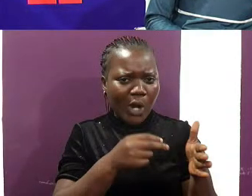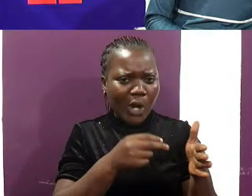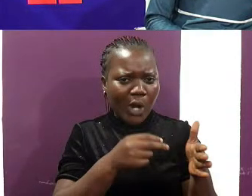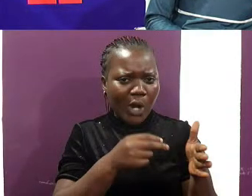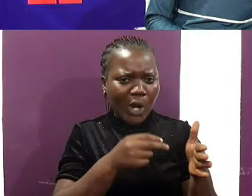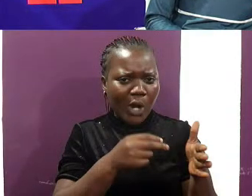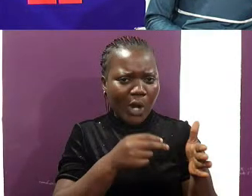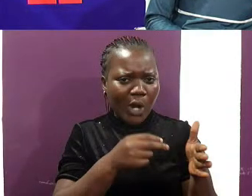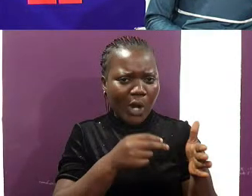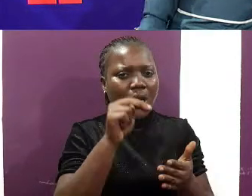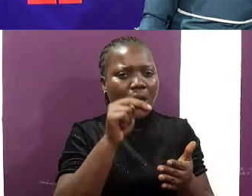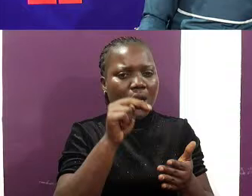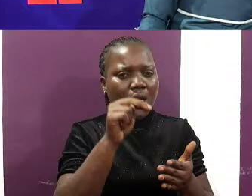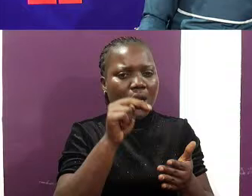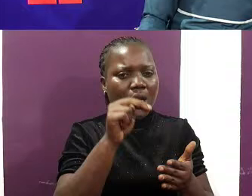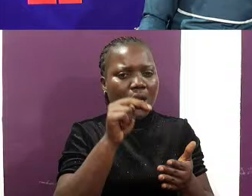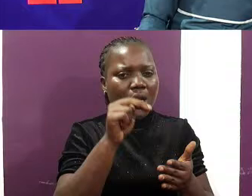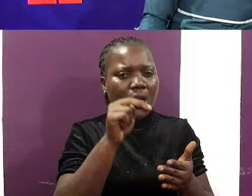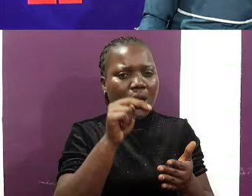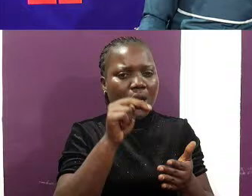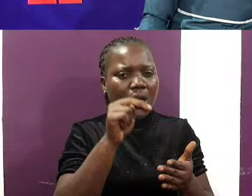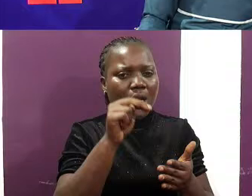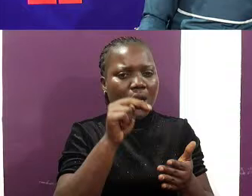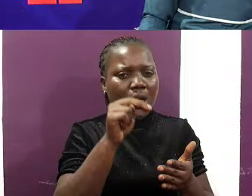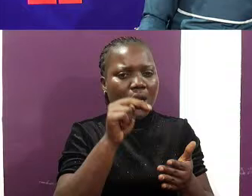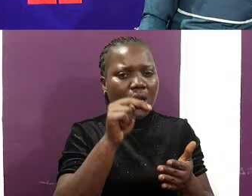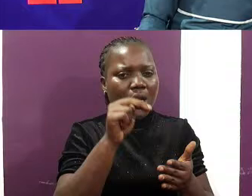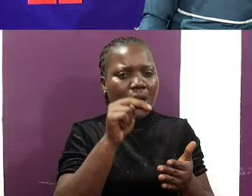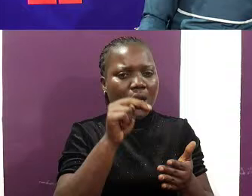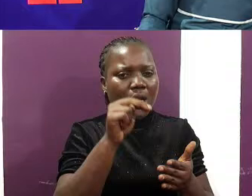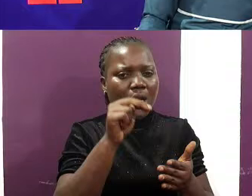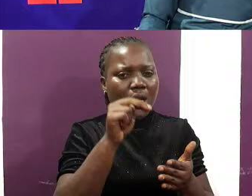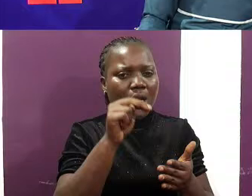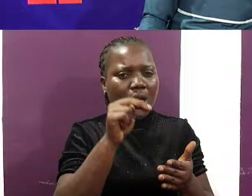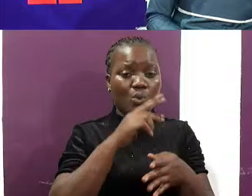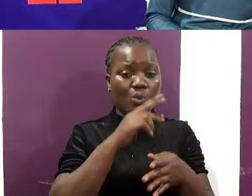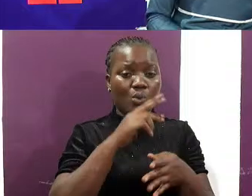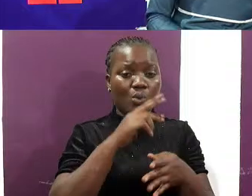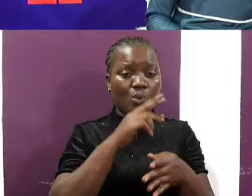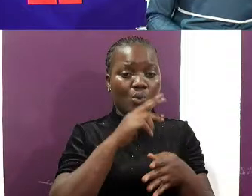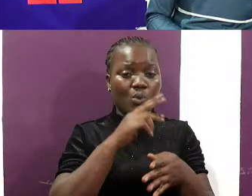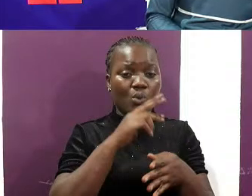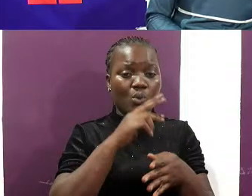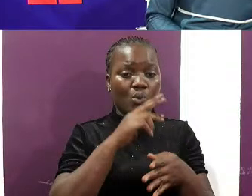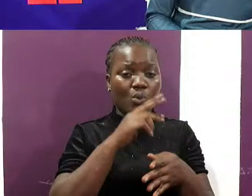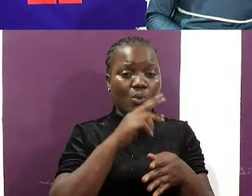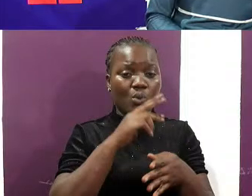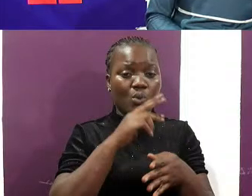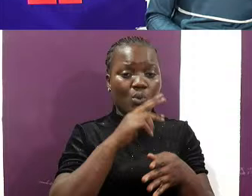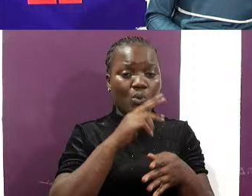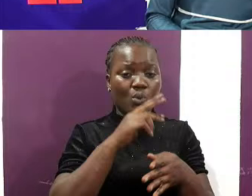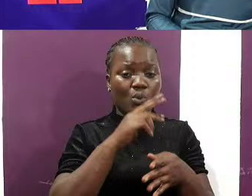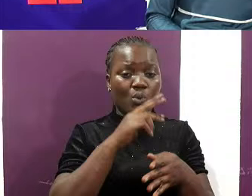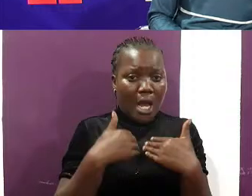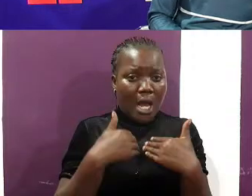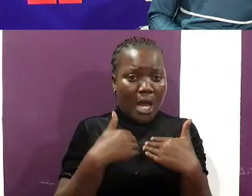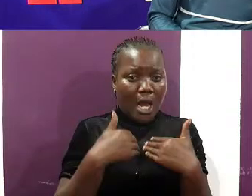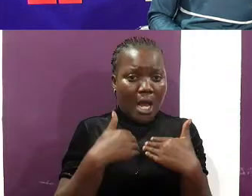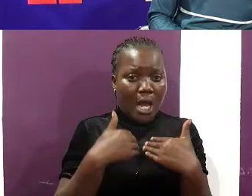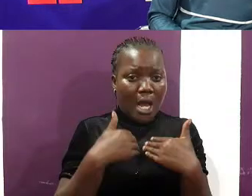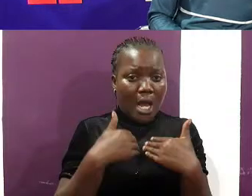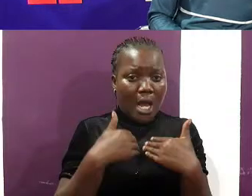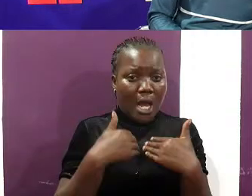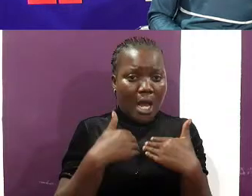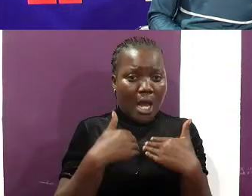mabusunya yewa abusunya mu honam fem yeni mahinie yehu ahinie ene yenim se di sitifa